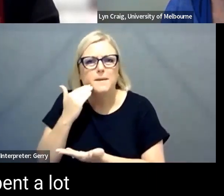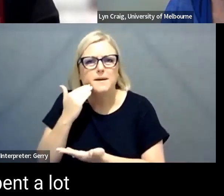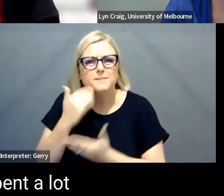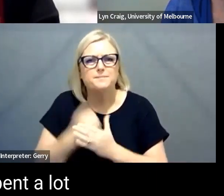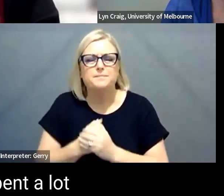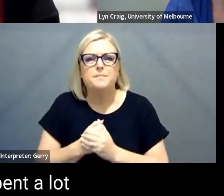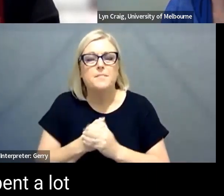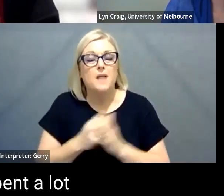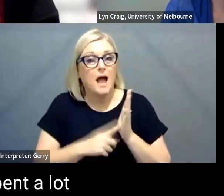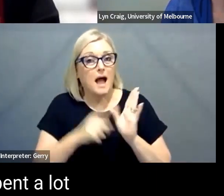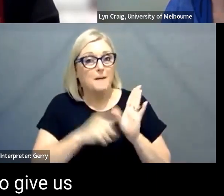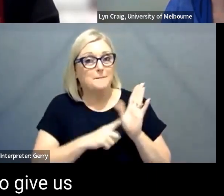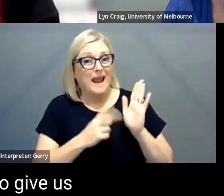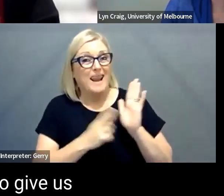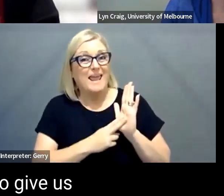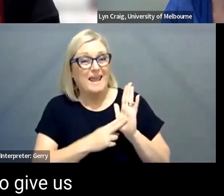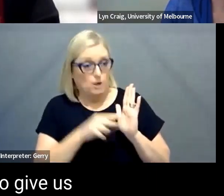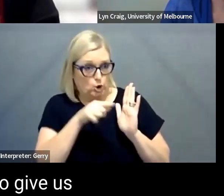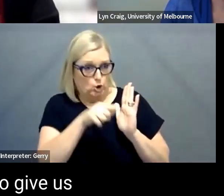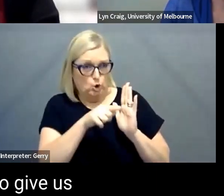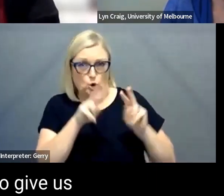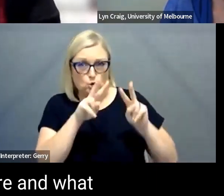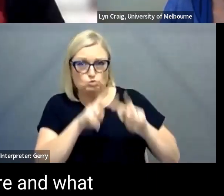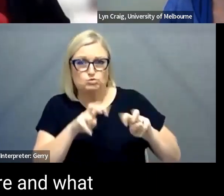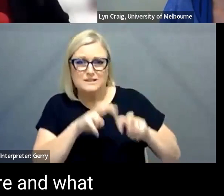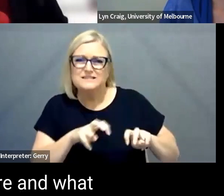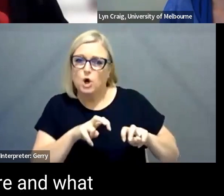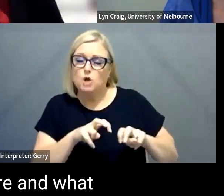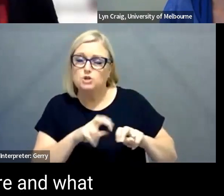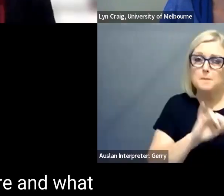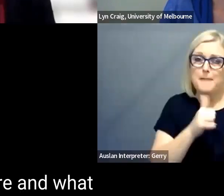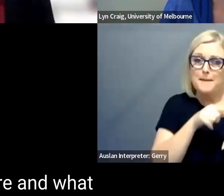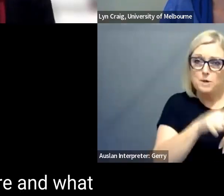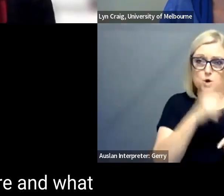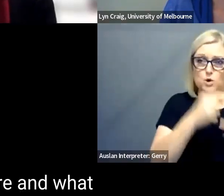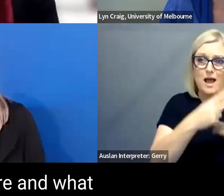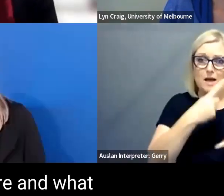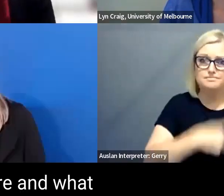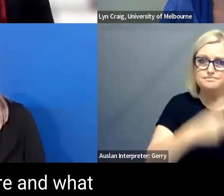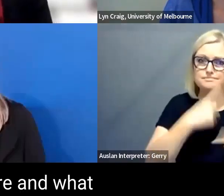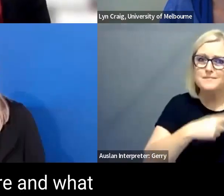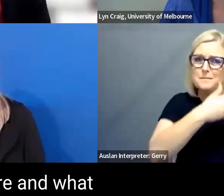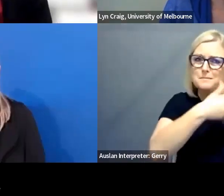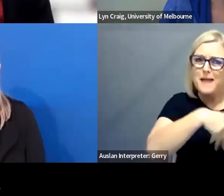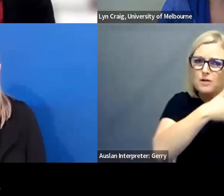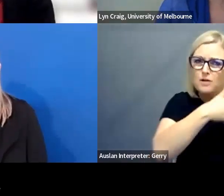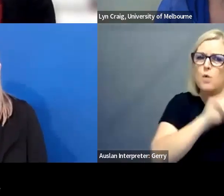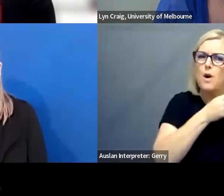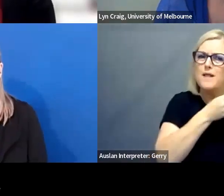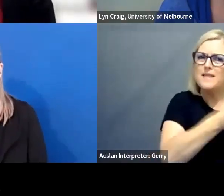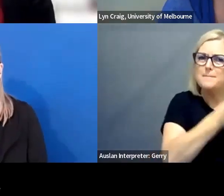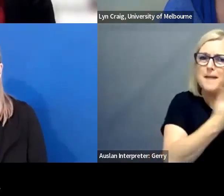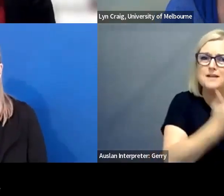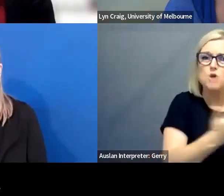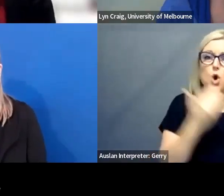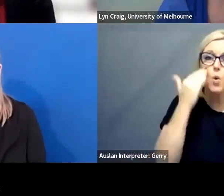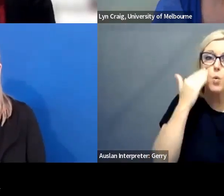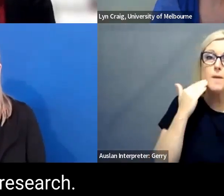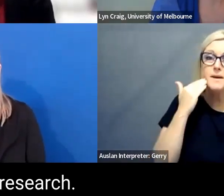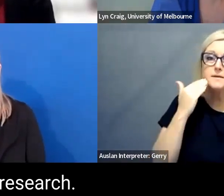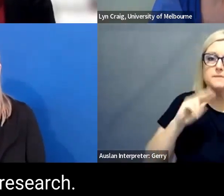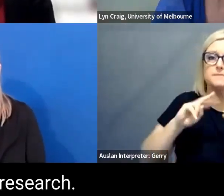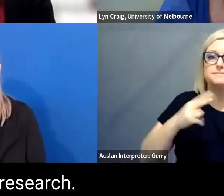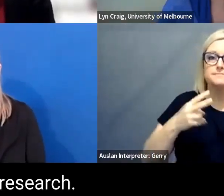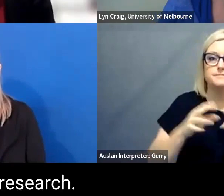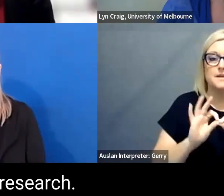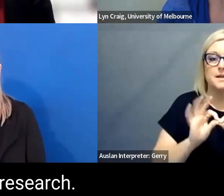spent a lot of time researching this. Are you able to give us a bit of a background on what these are and what the effects are on women? Yes, I think it's really interesting.